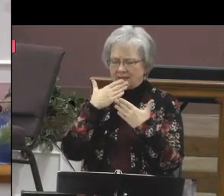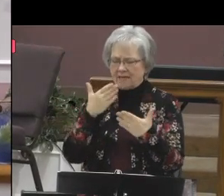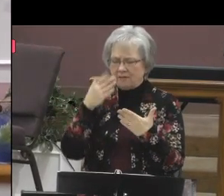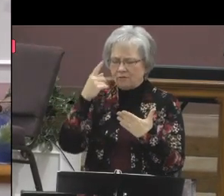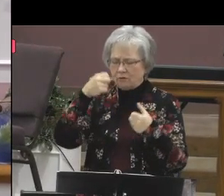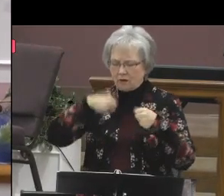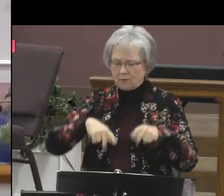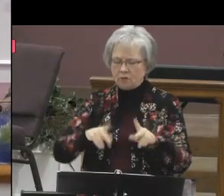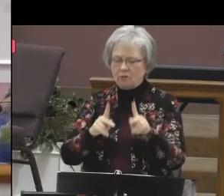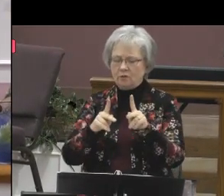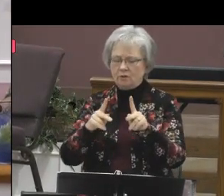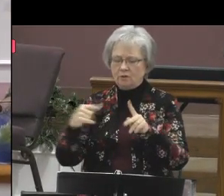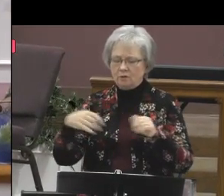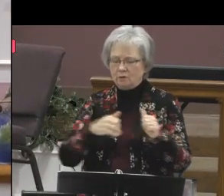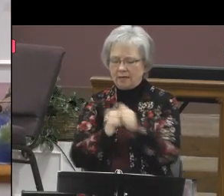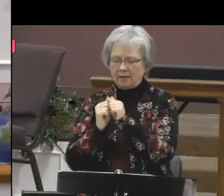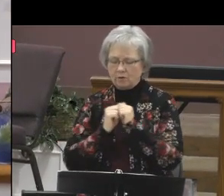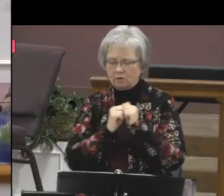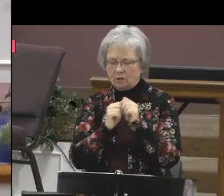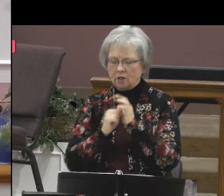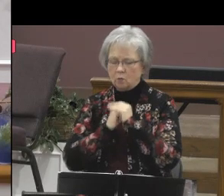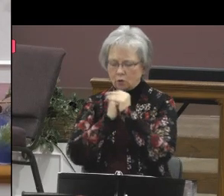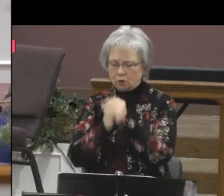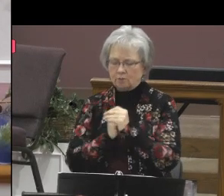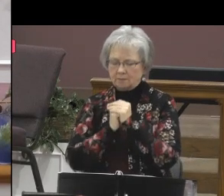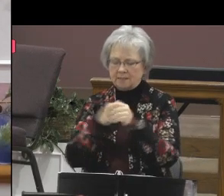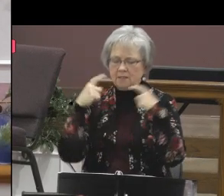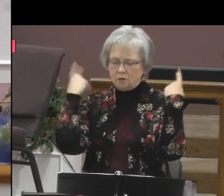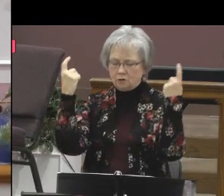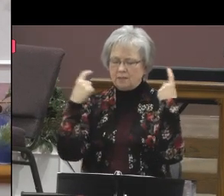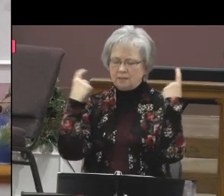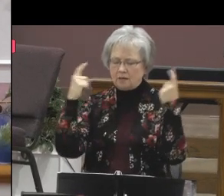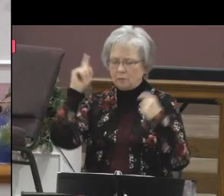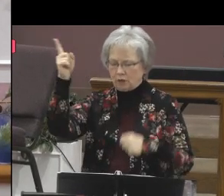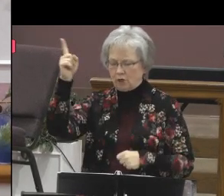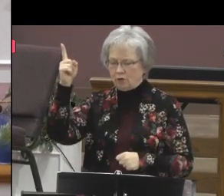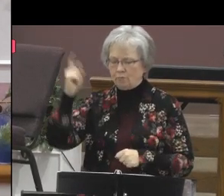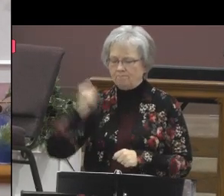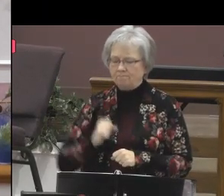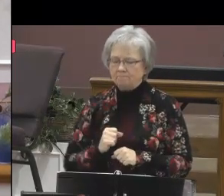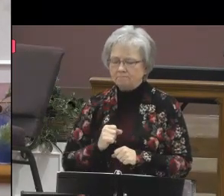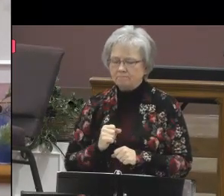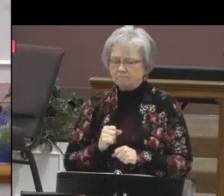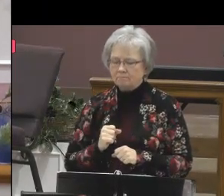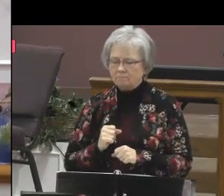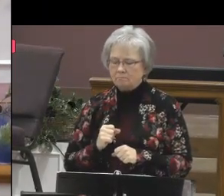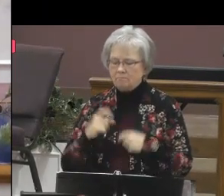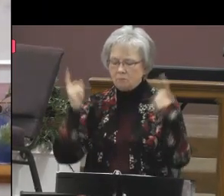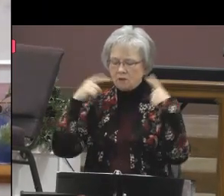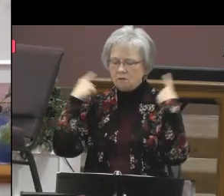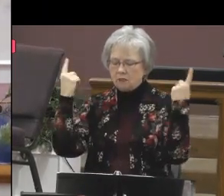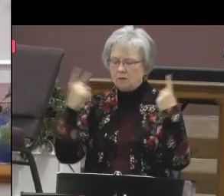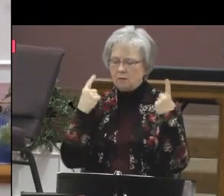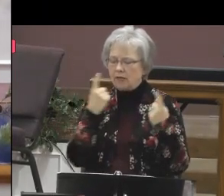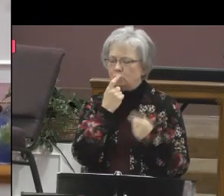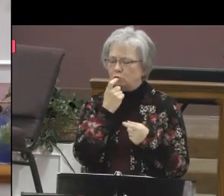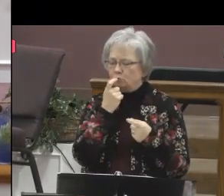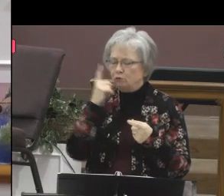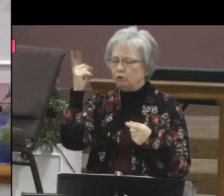have to gather together in worship, to celebrate you, to celebrate who you